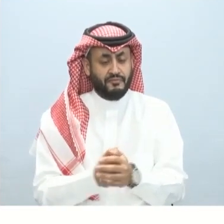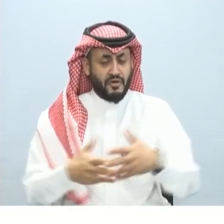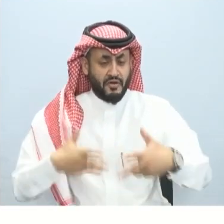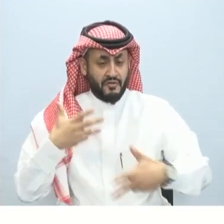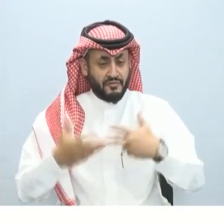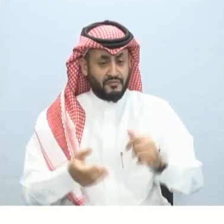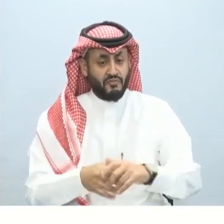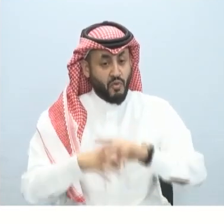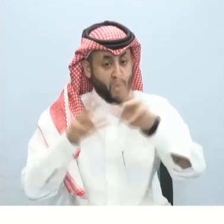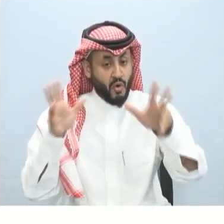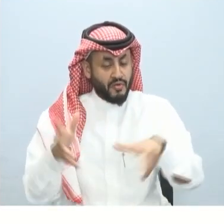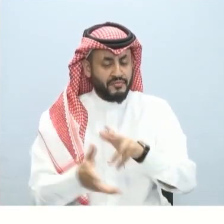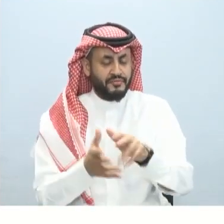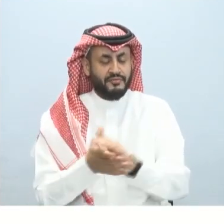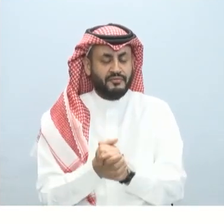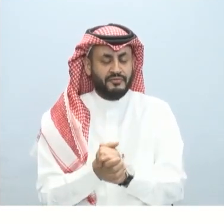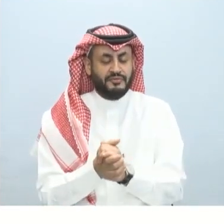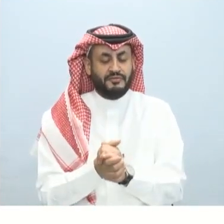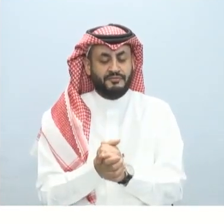interesting, great,